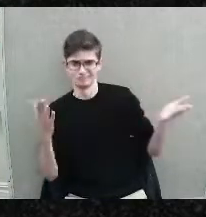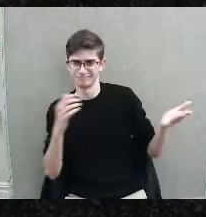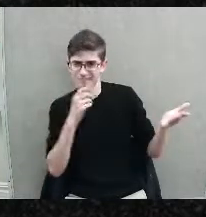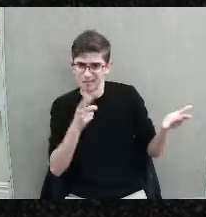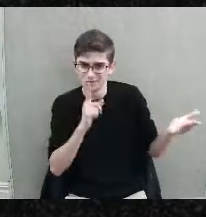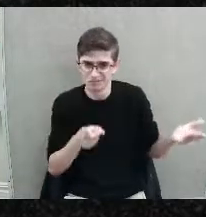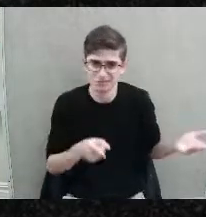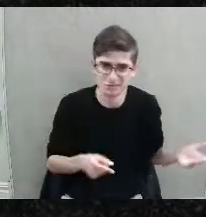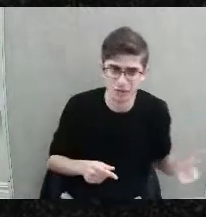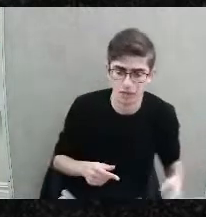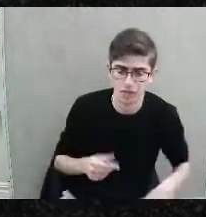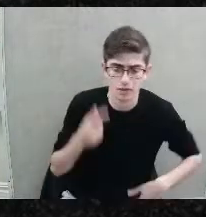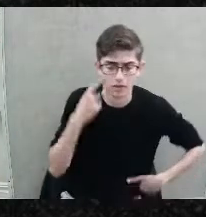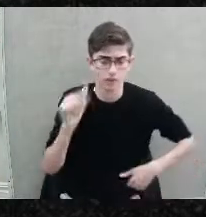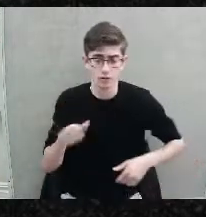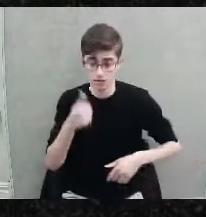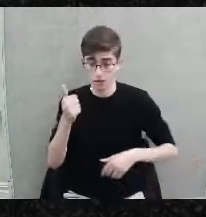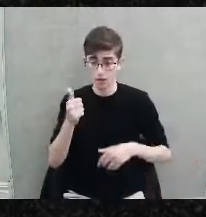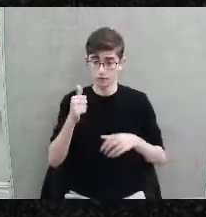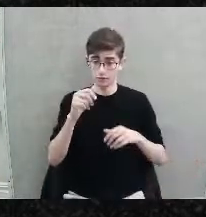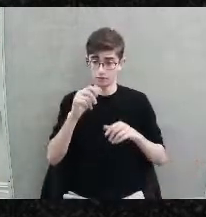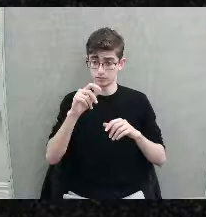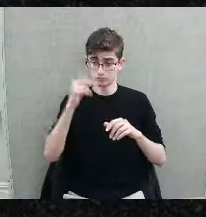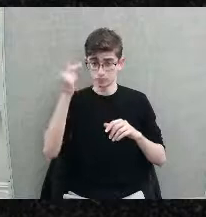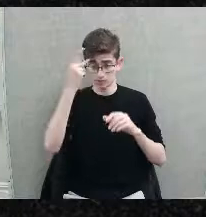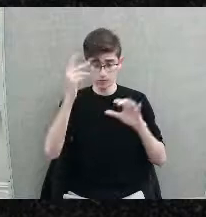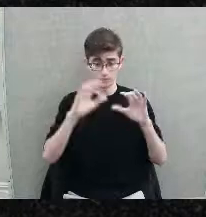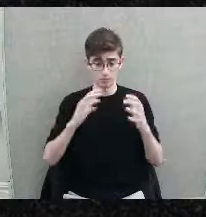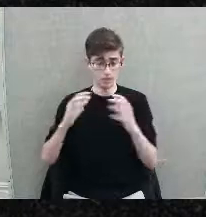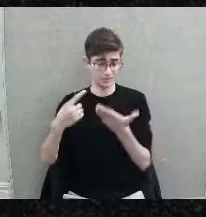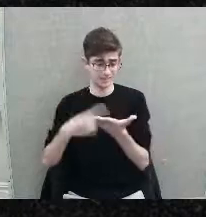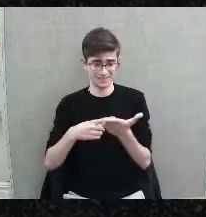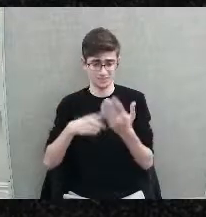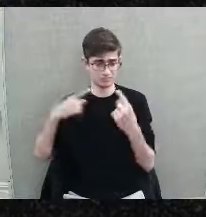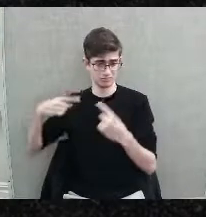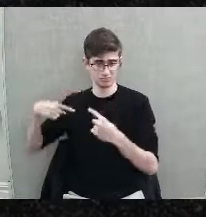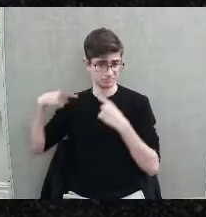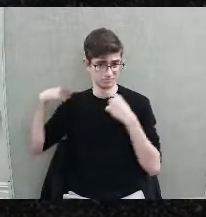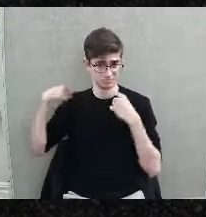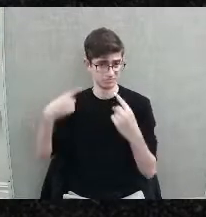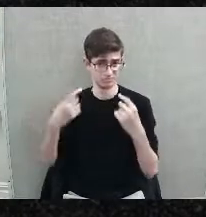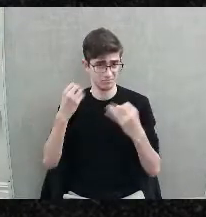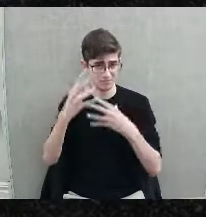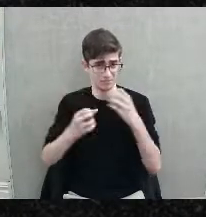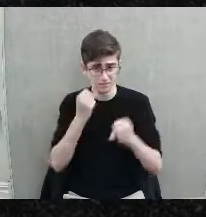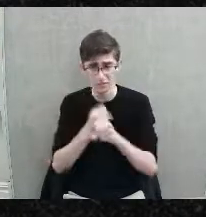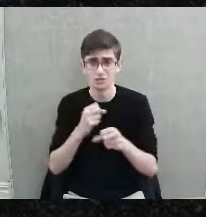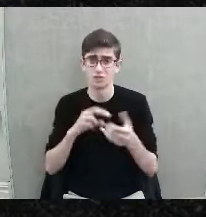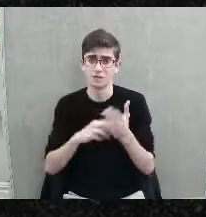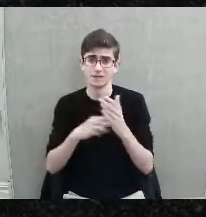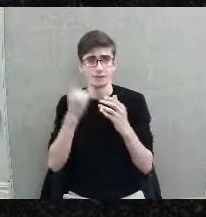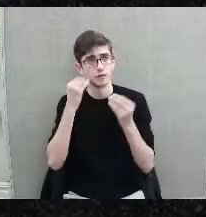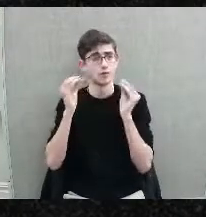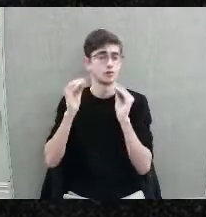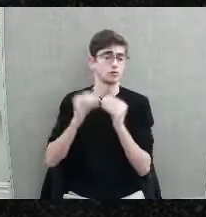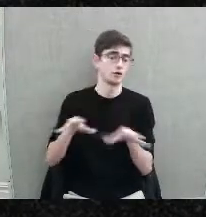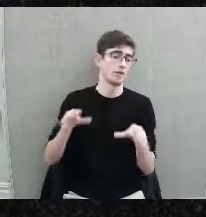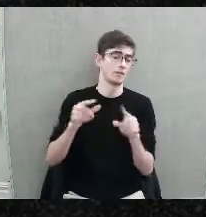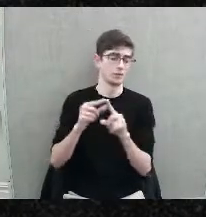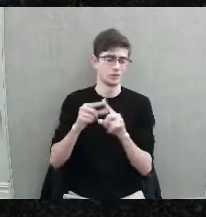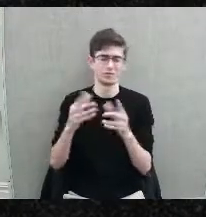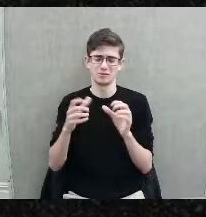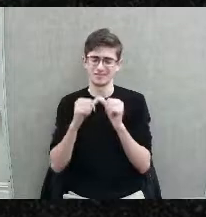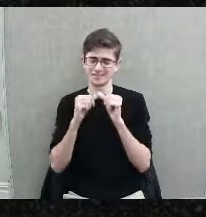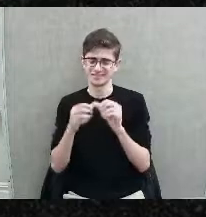political parties have been arguing for, fighting for, putting and keeping in place over many decades, right? So to keep the connections clear.